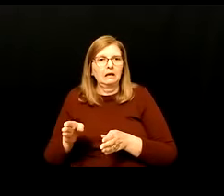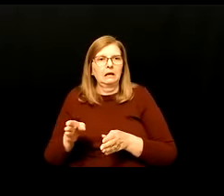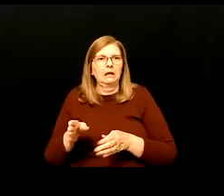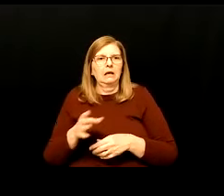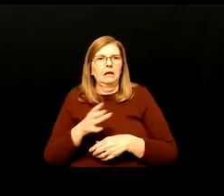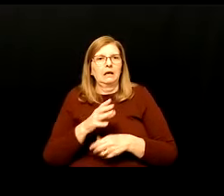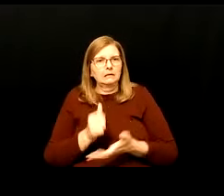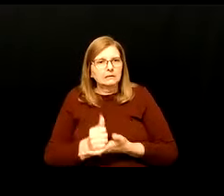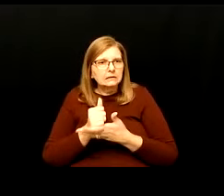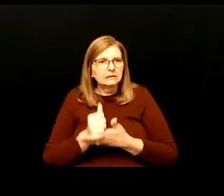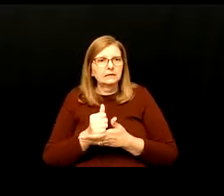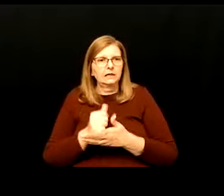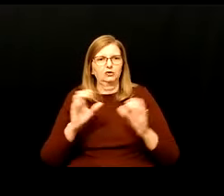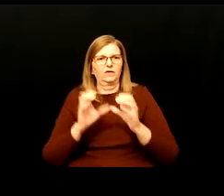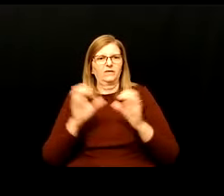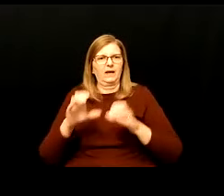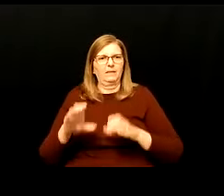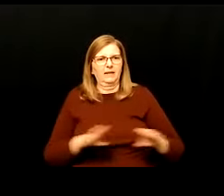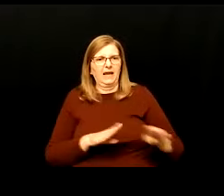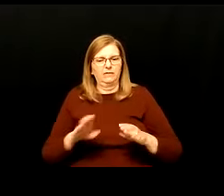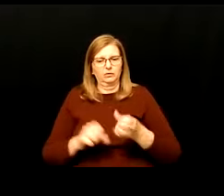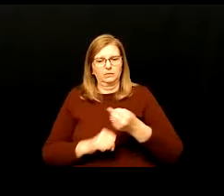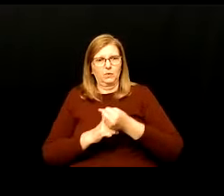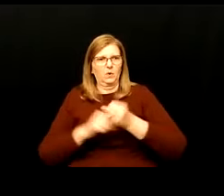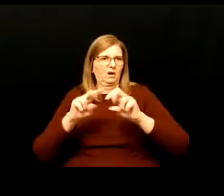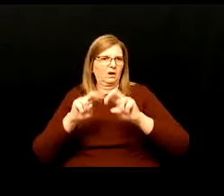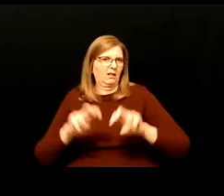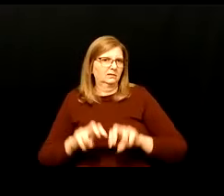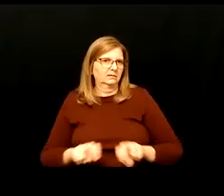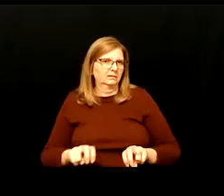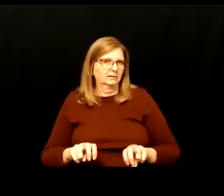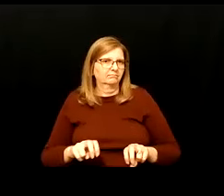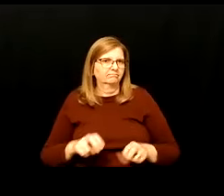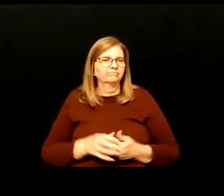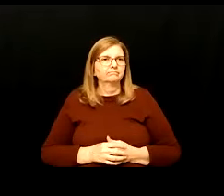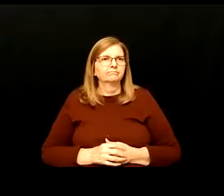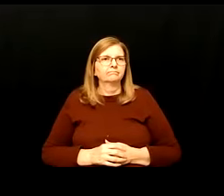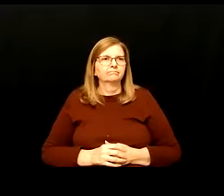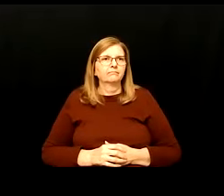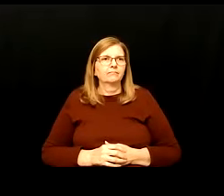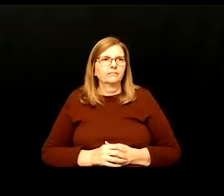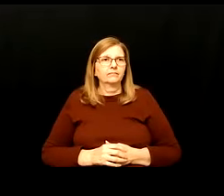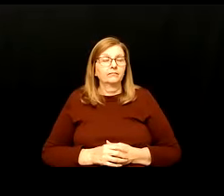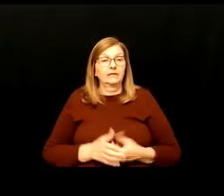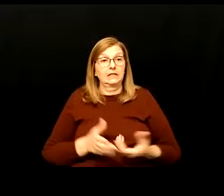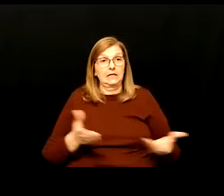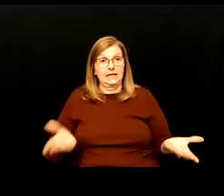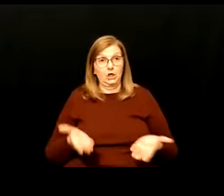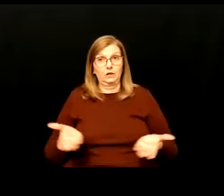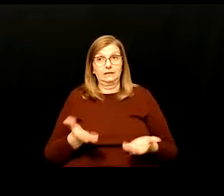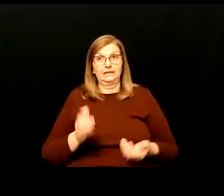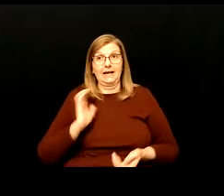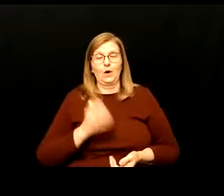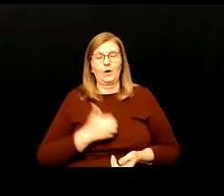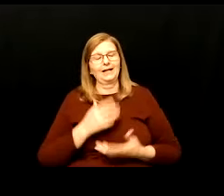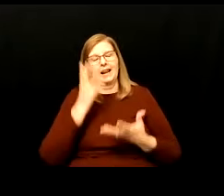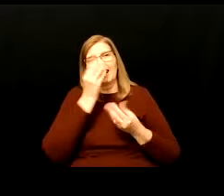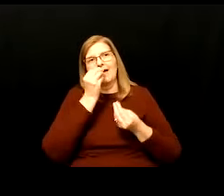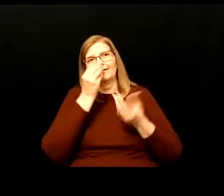certified behavior support analysis. here is our lovely